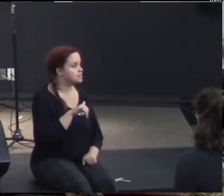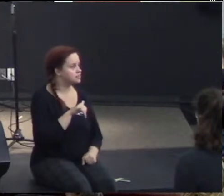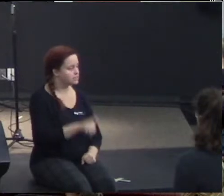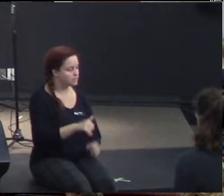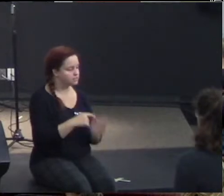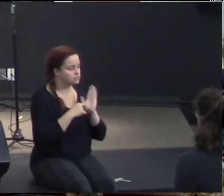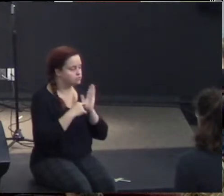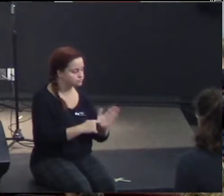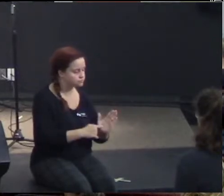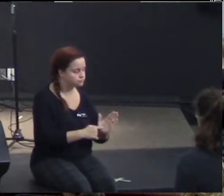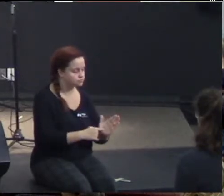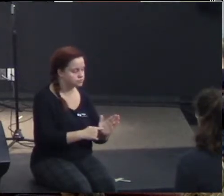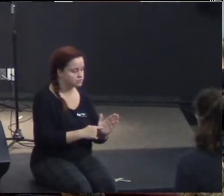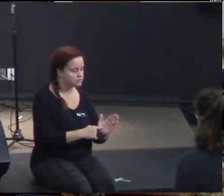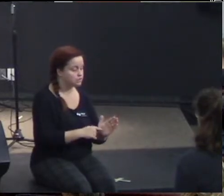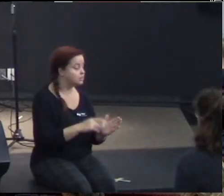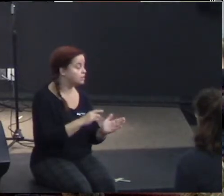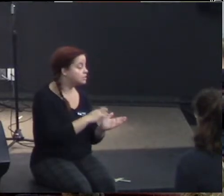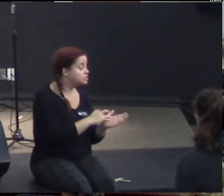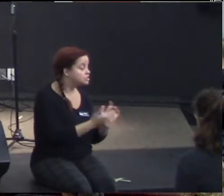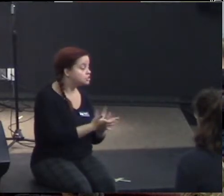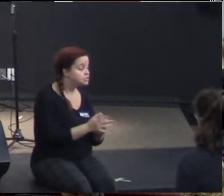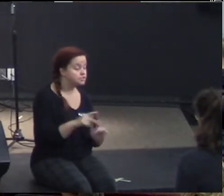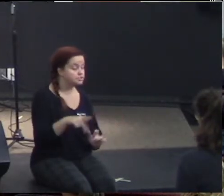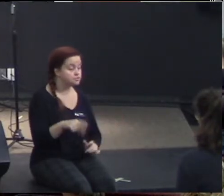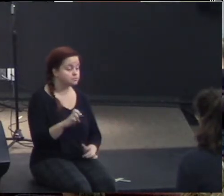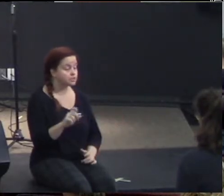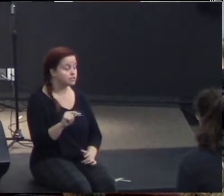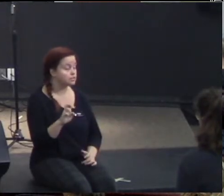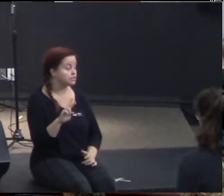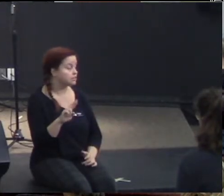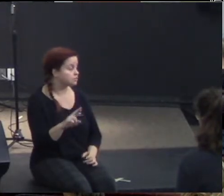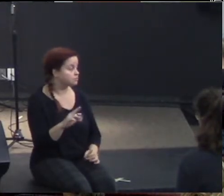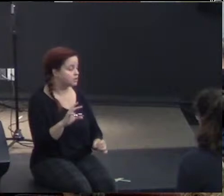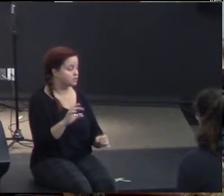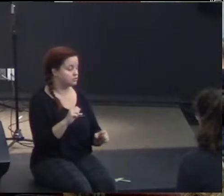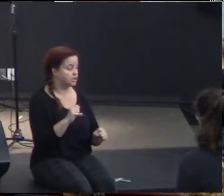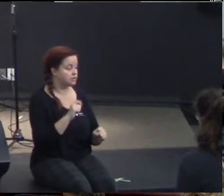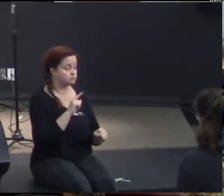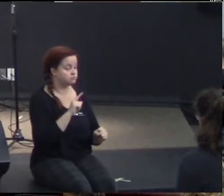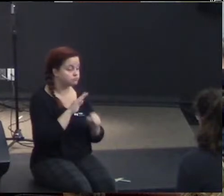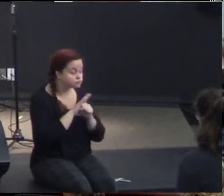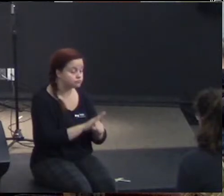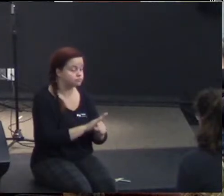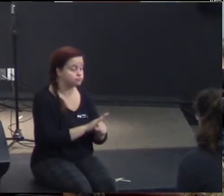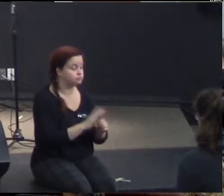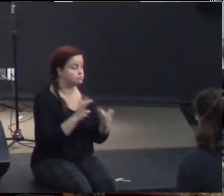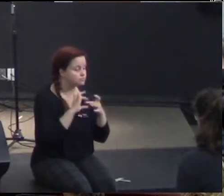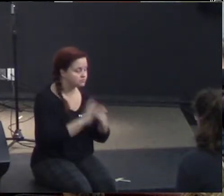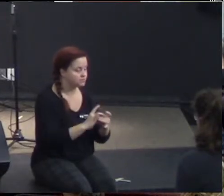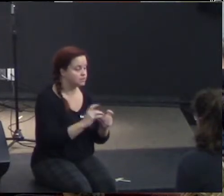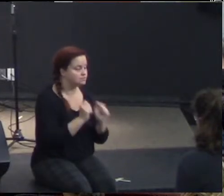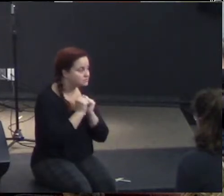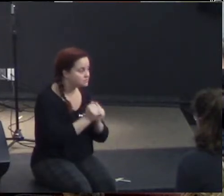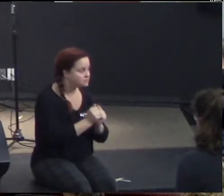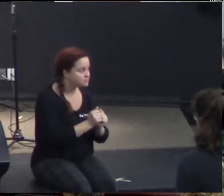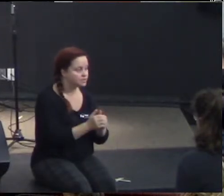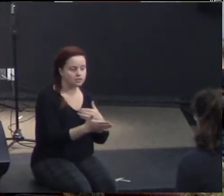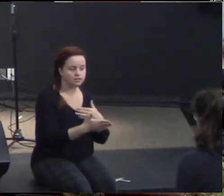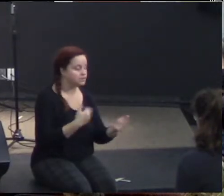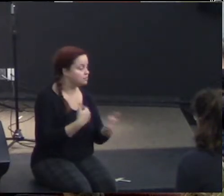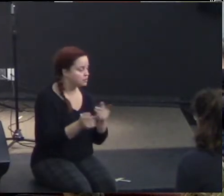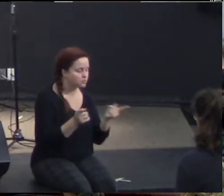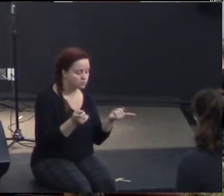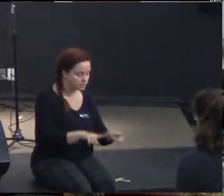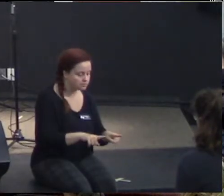Jesus committed. Peter committed, even though he's wounded to the relationship. They're not going to quit. They're going to stick together. That would be the ending